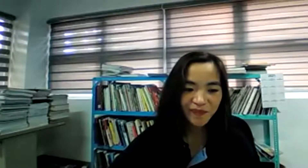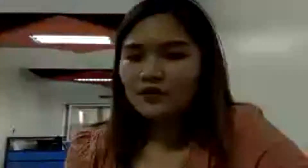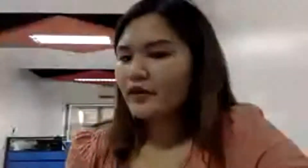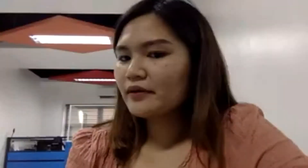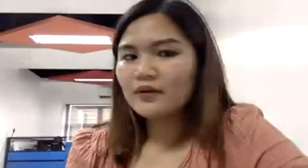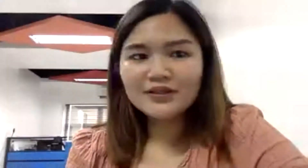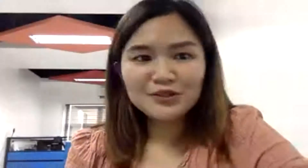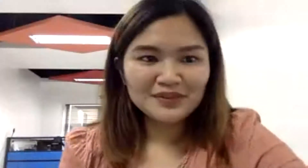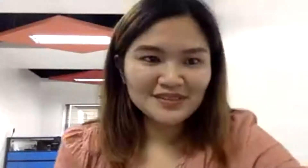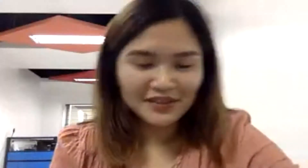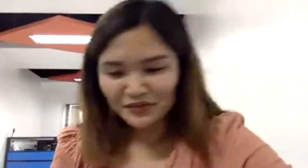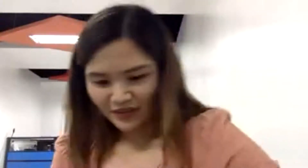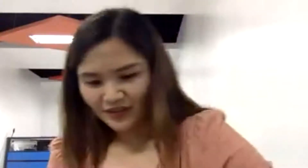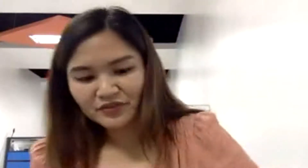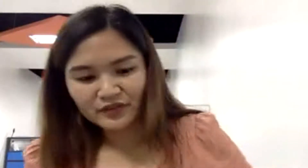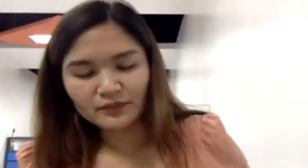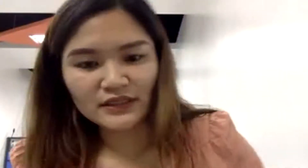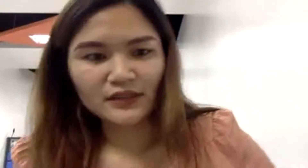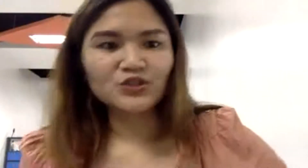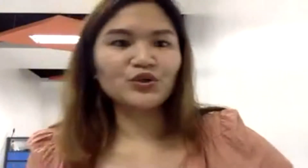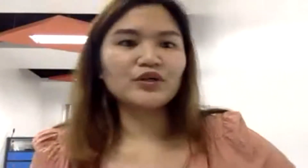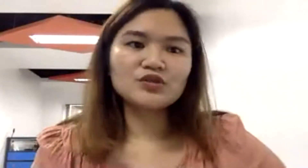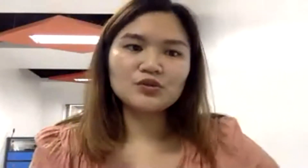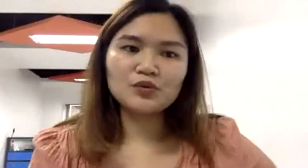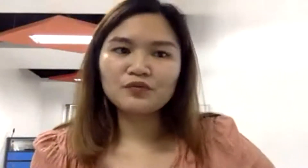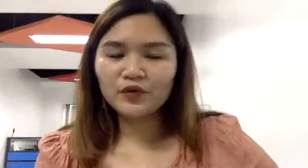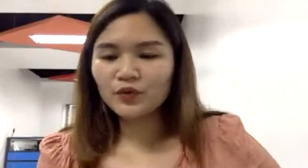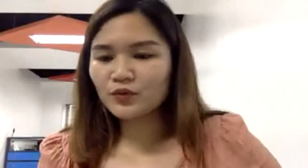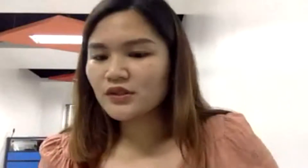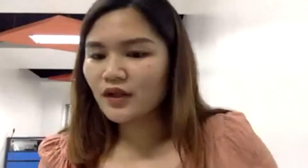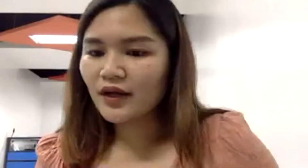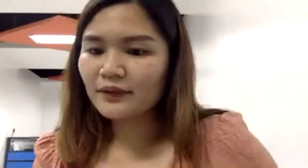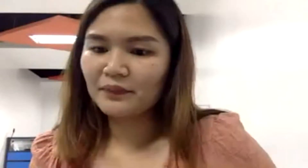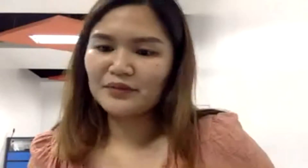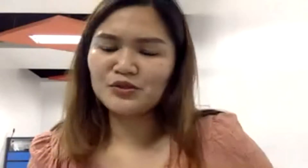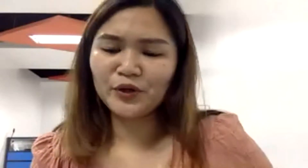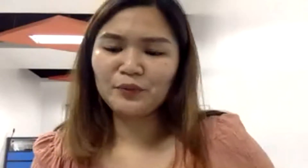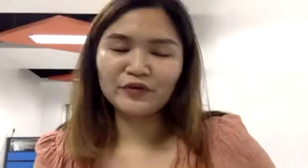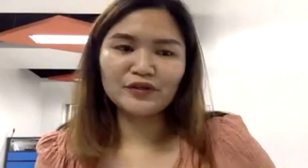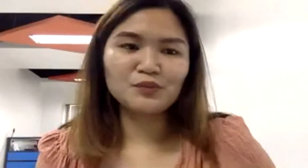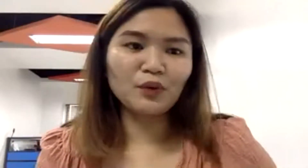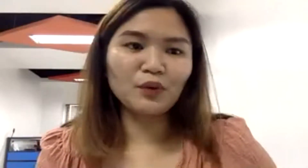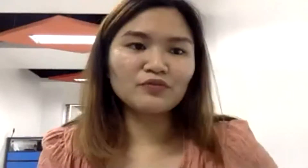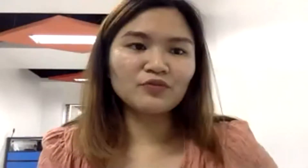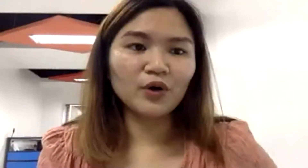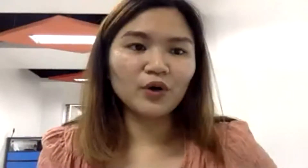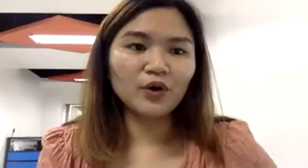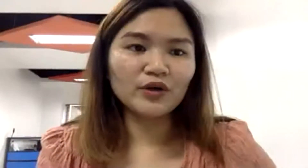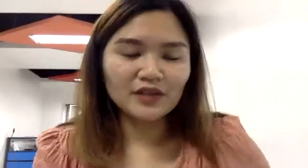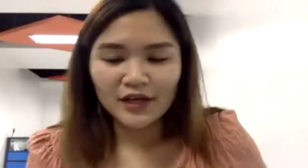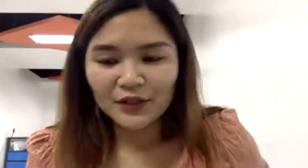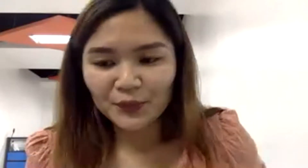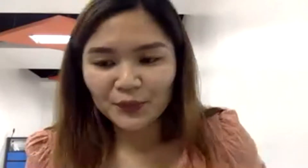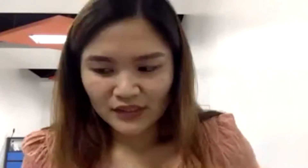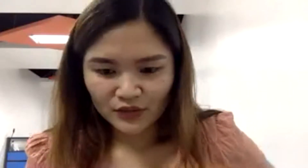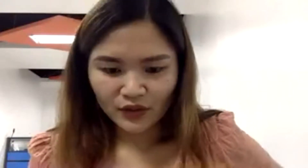Thank you very much, Miss Irene, for that presentation. So for those that, kasi sorry po for the small font